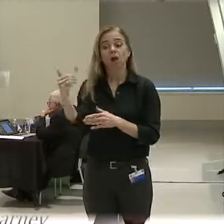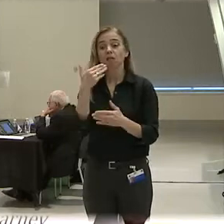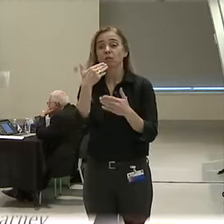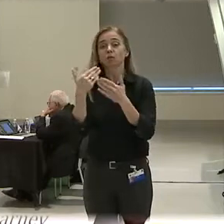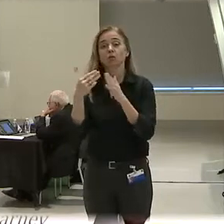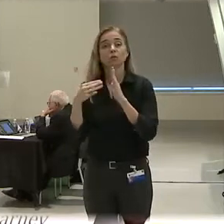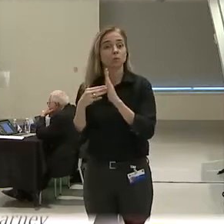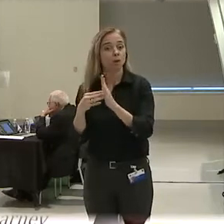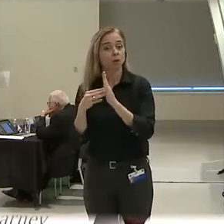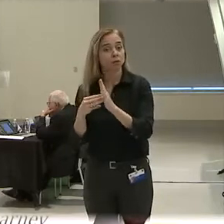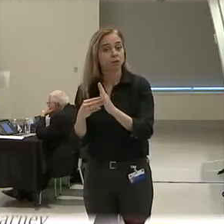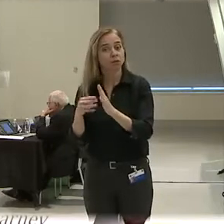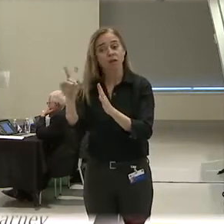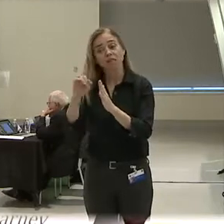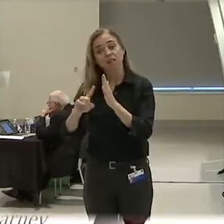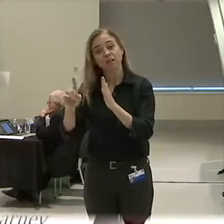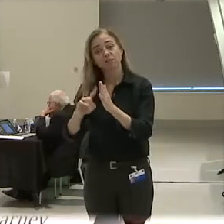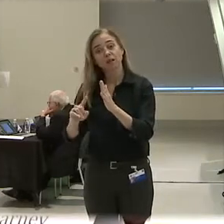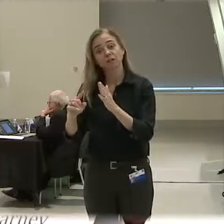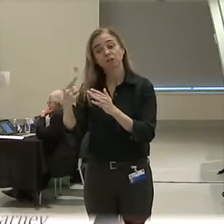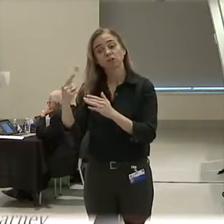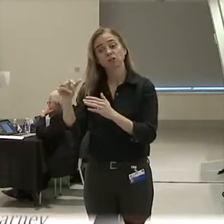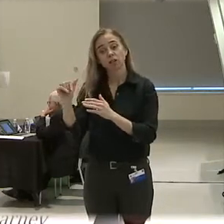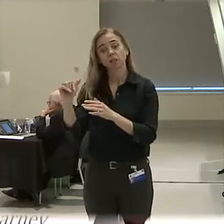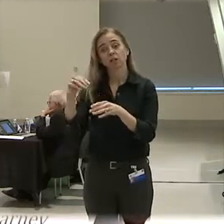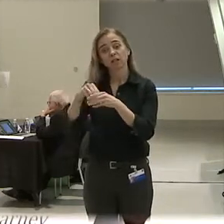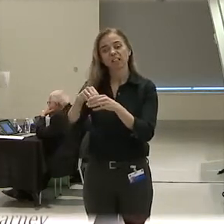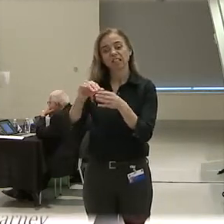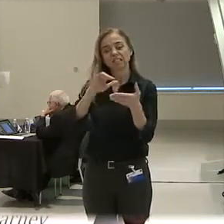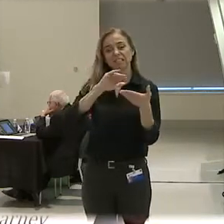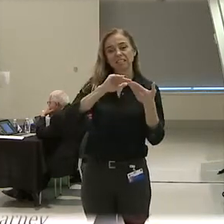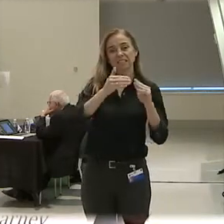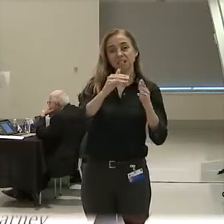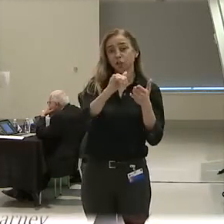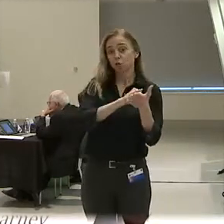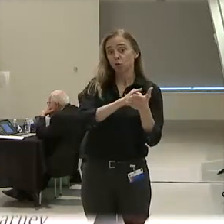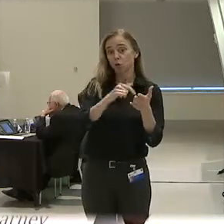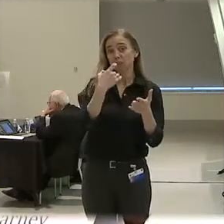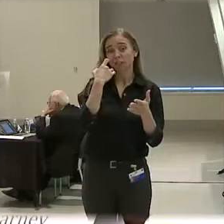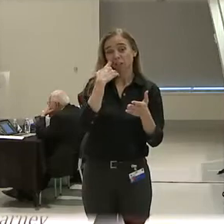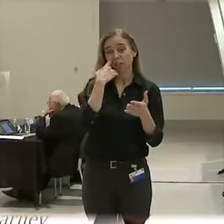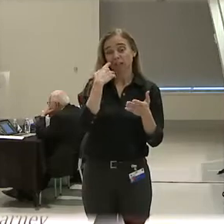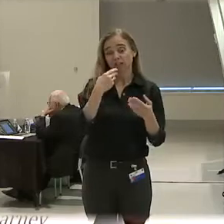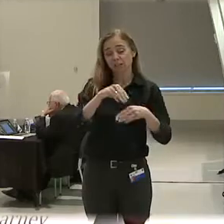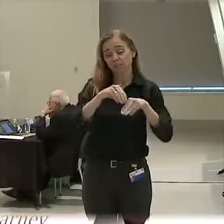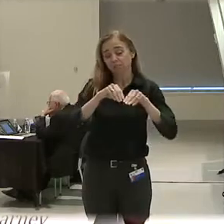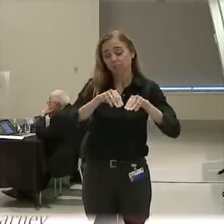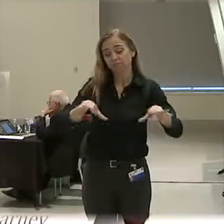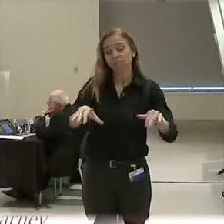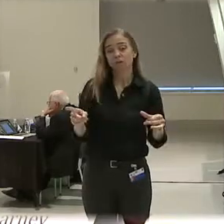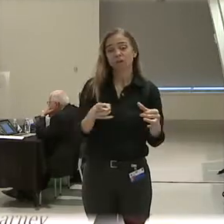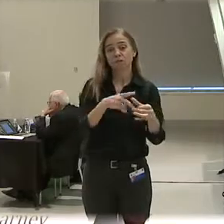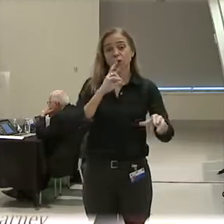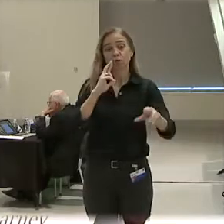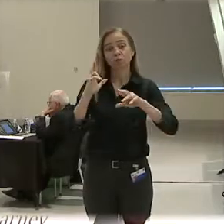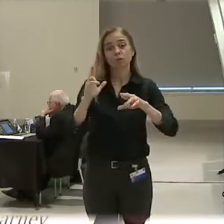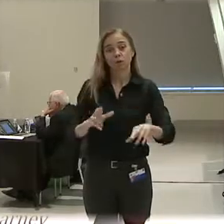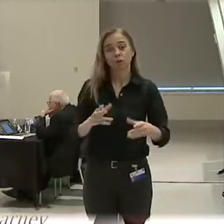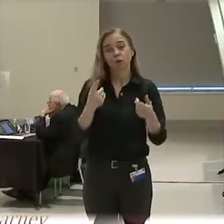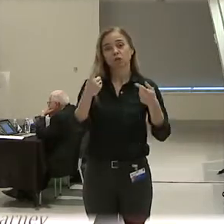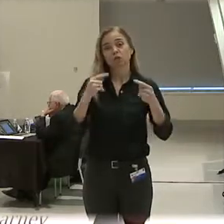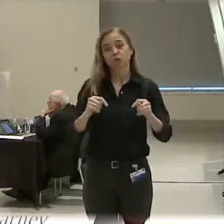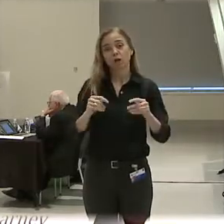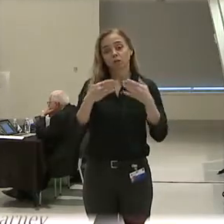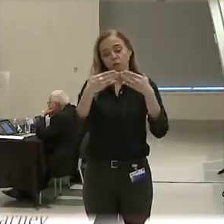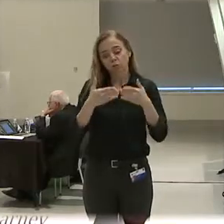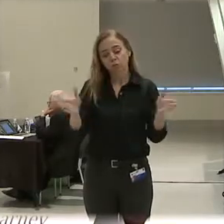think you're seeing the Inspector General in the city of New York. He just issued his first report and is looking at bigger systemic